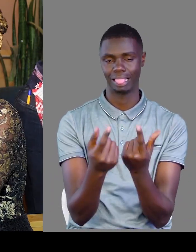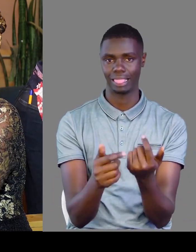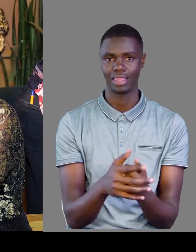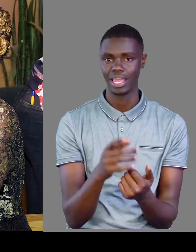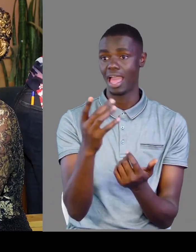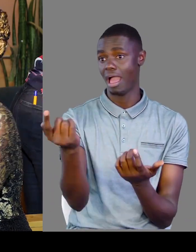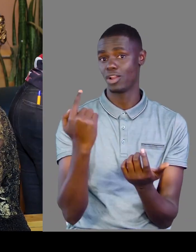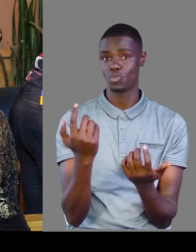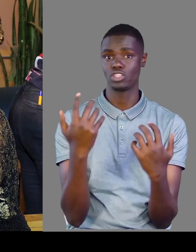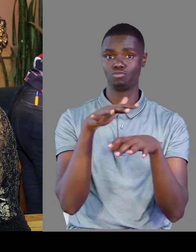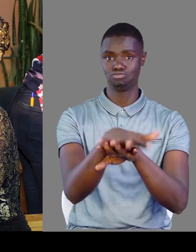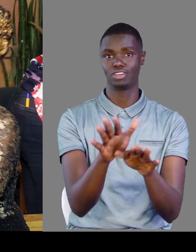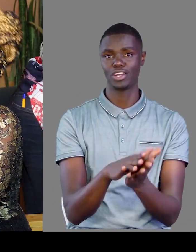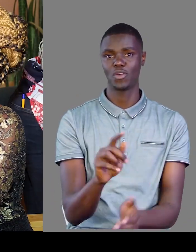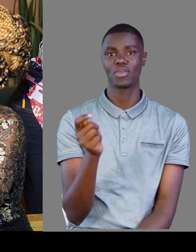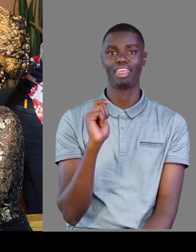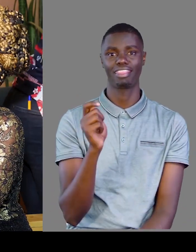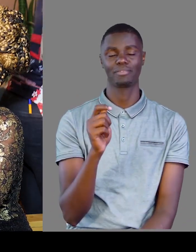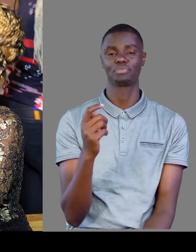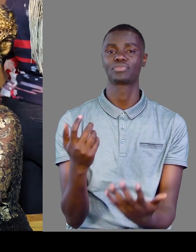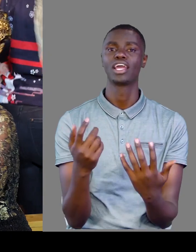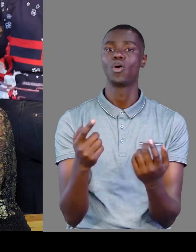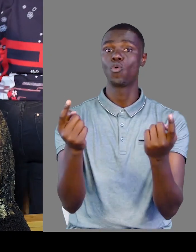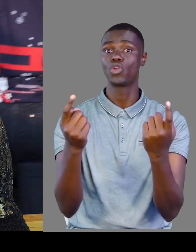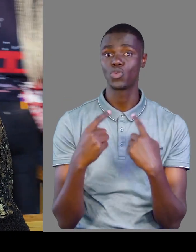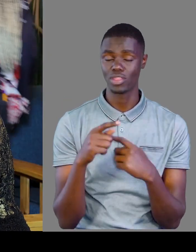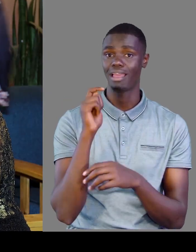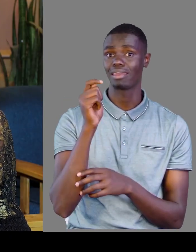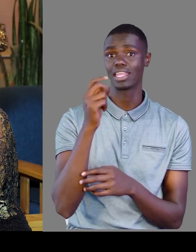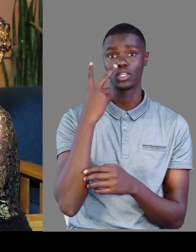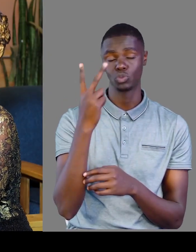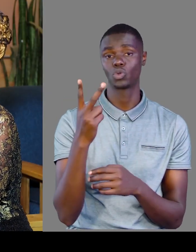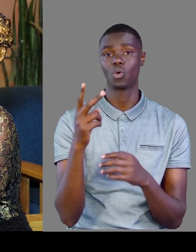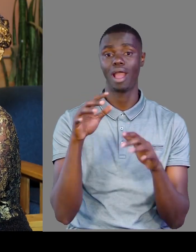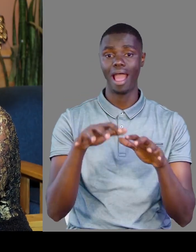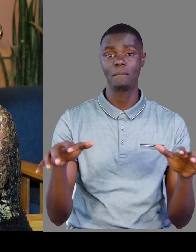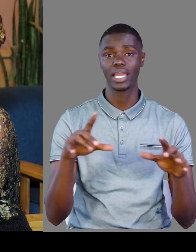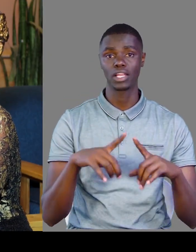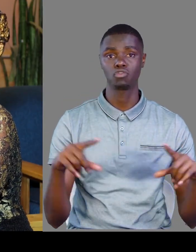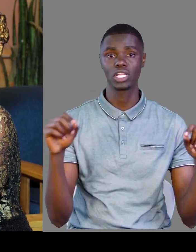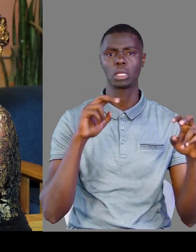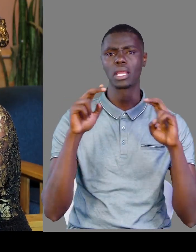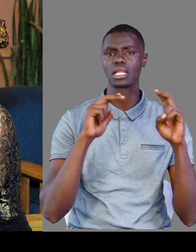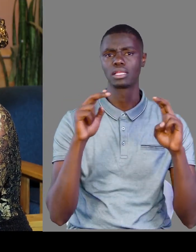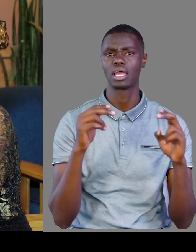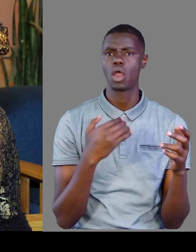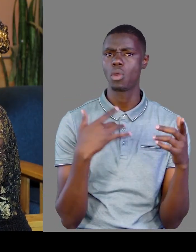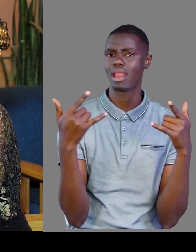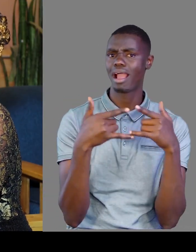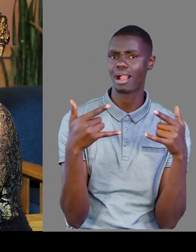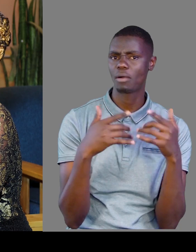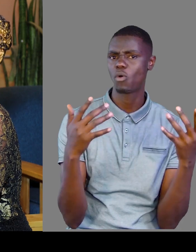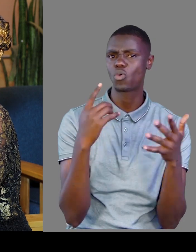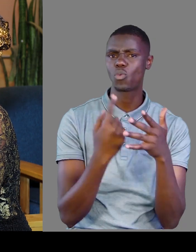Ulikuja umefanya hivi na wa Kenya. Anyway, you came to Kenya, you saw a market for a Japanese restaurant. Where was